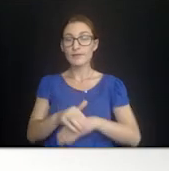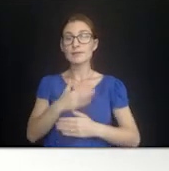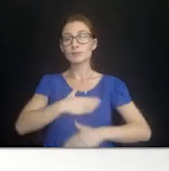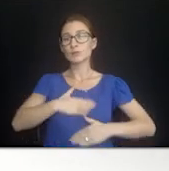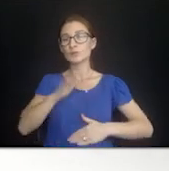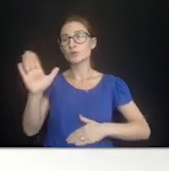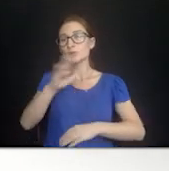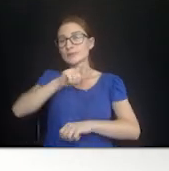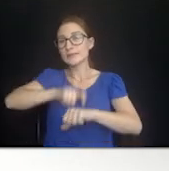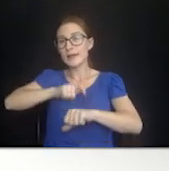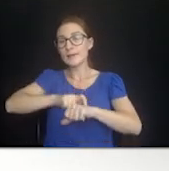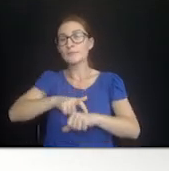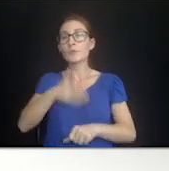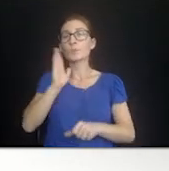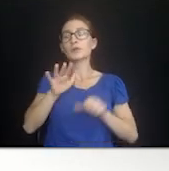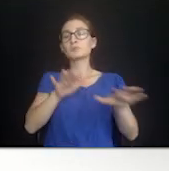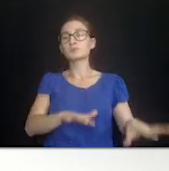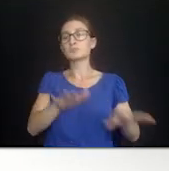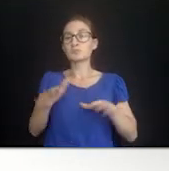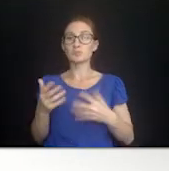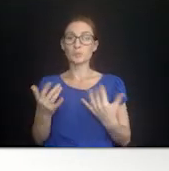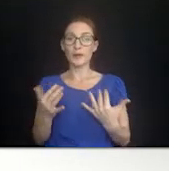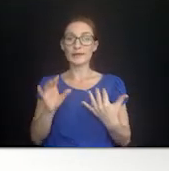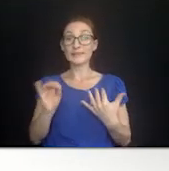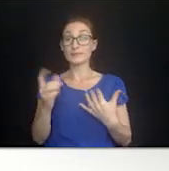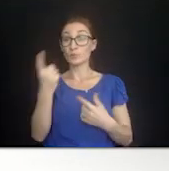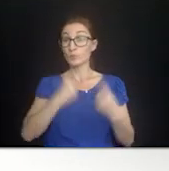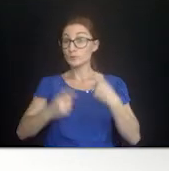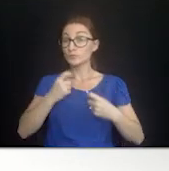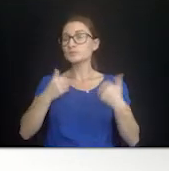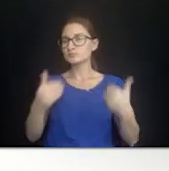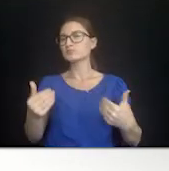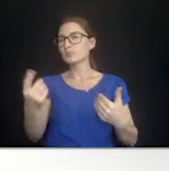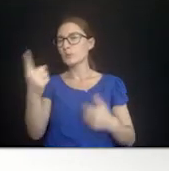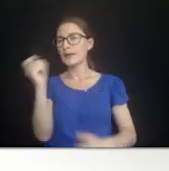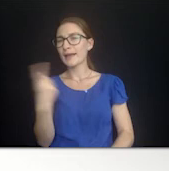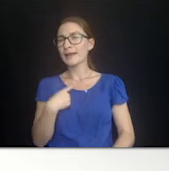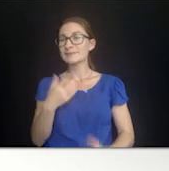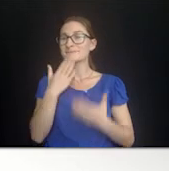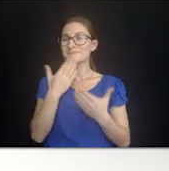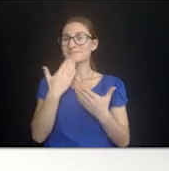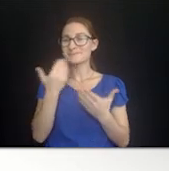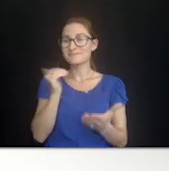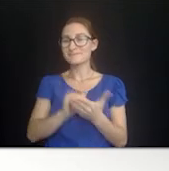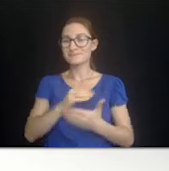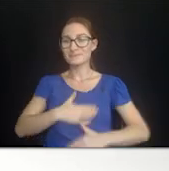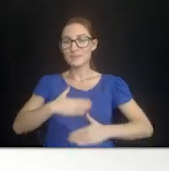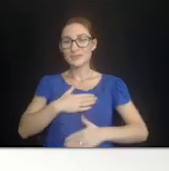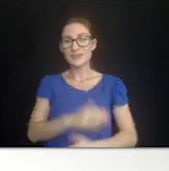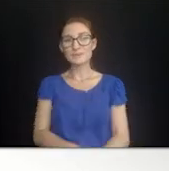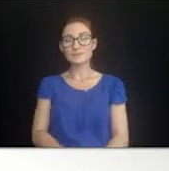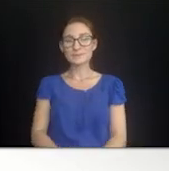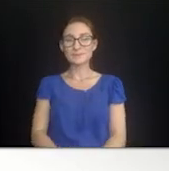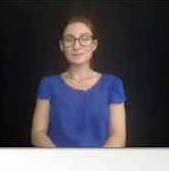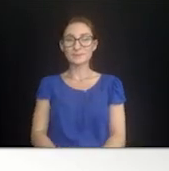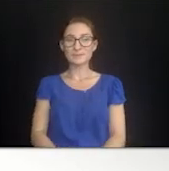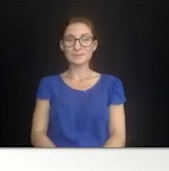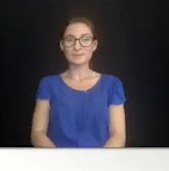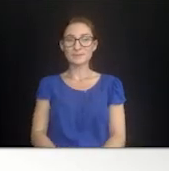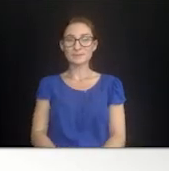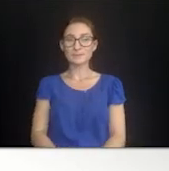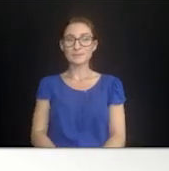tonight, and I appreciate all of your time. We're going to be hanging out here if you have any questions. Thank you very, very much. We appreciate it.